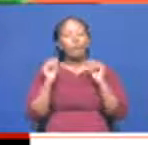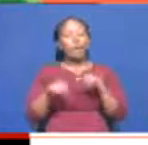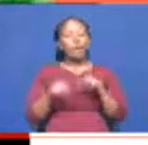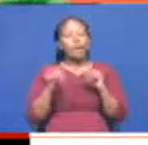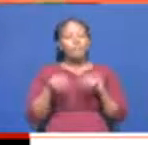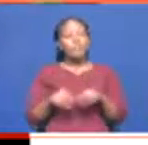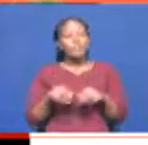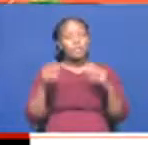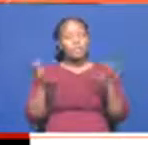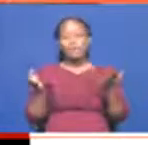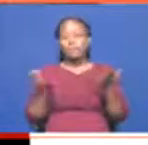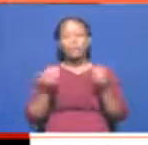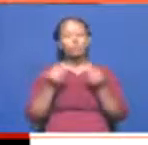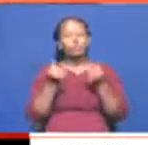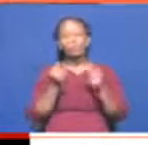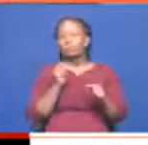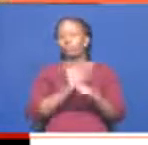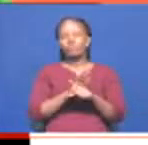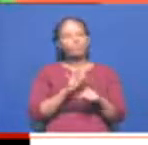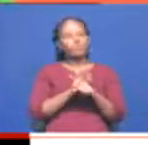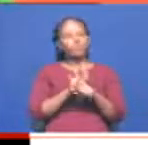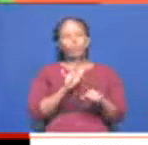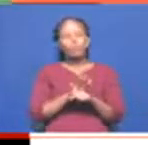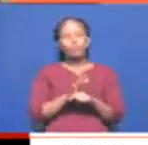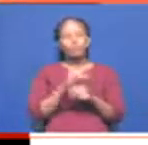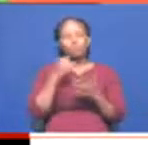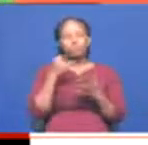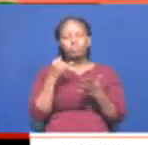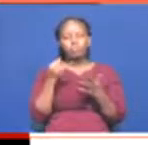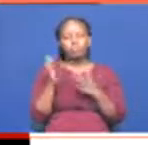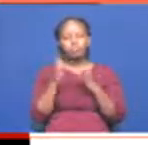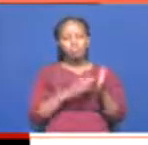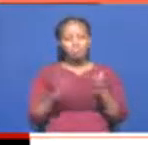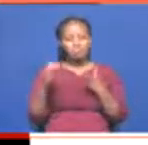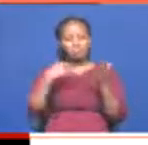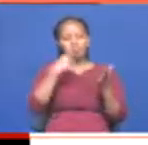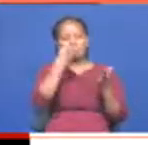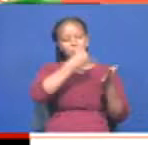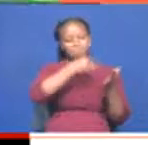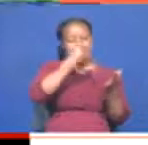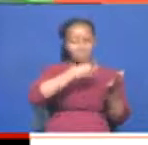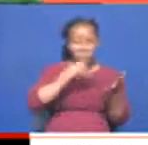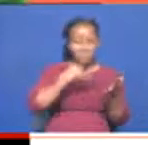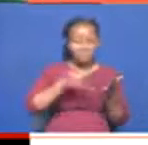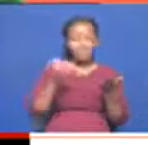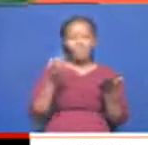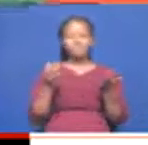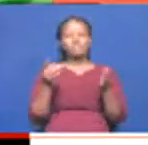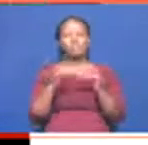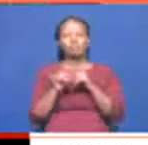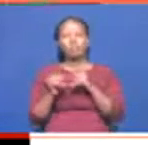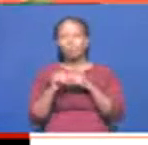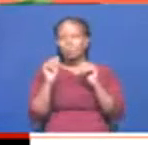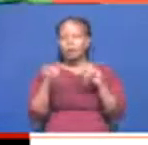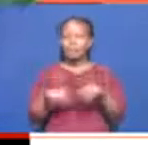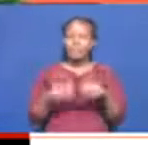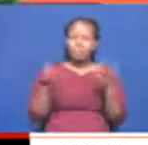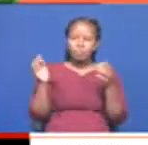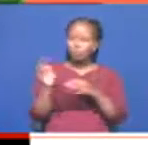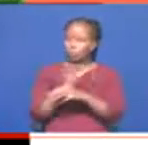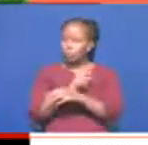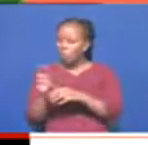handle a lot of engineering designs, a lot of construction activities. They are able to oversight,